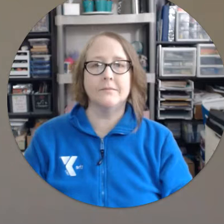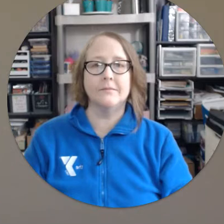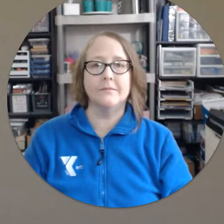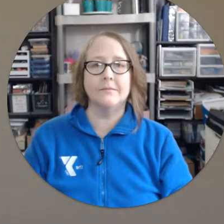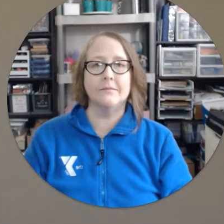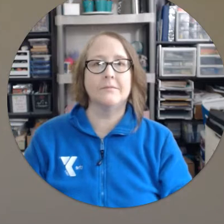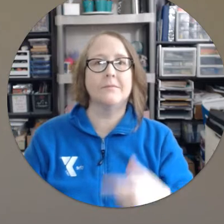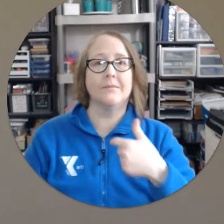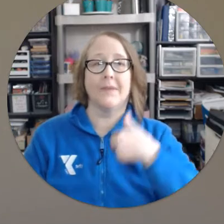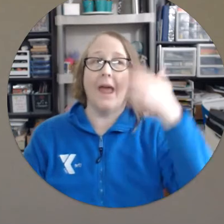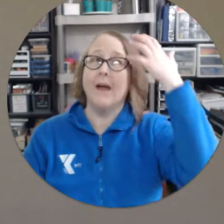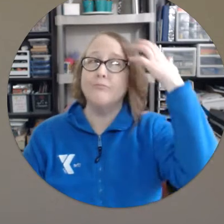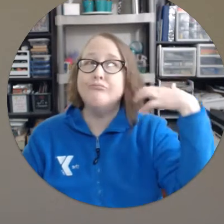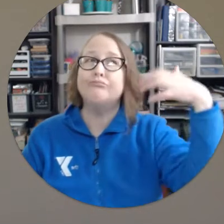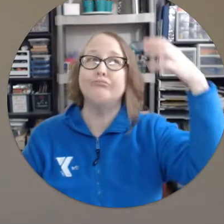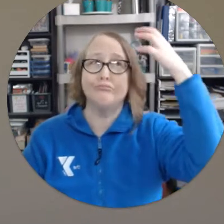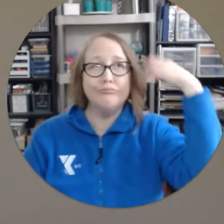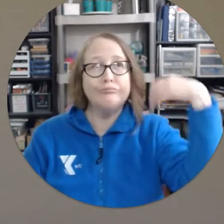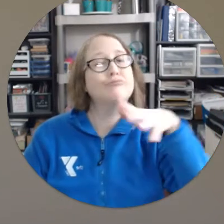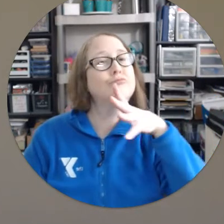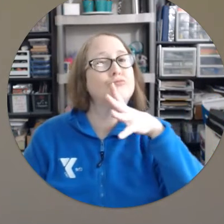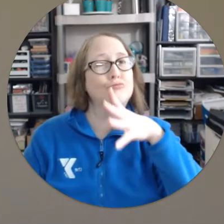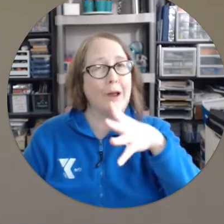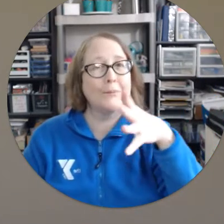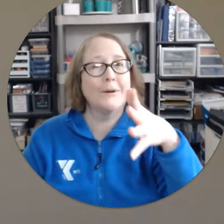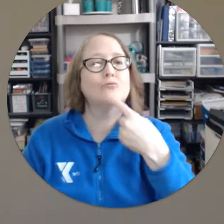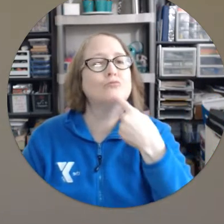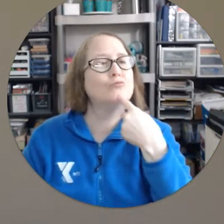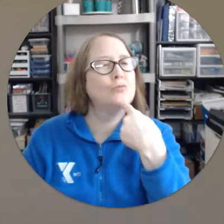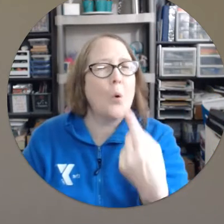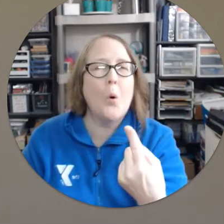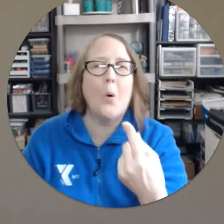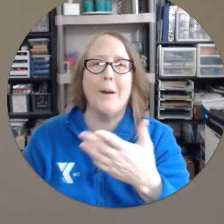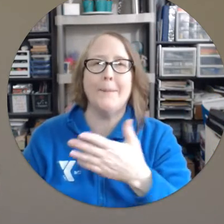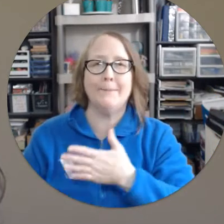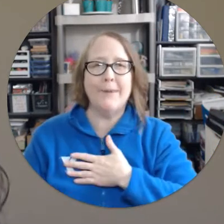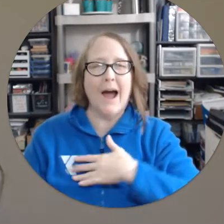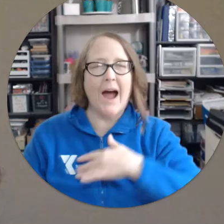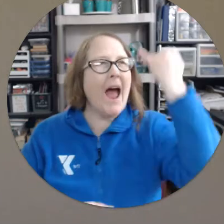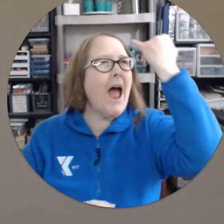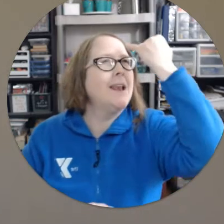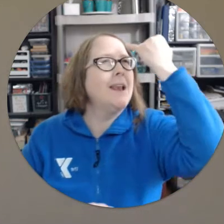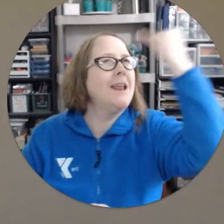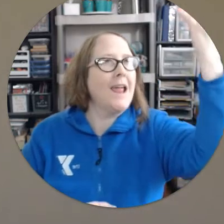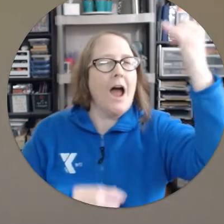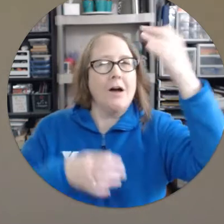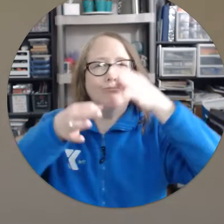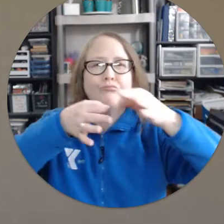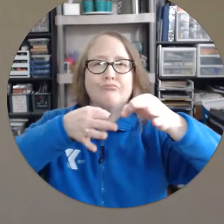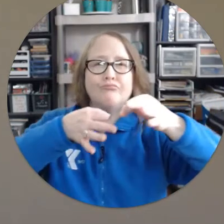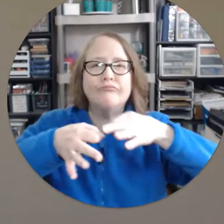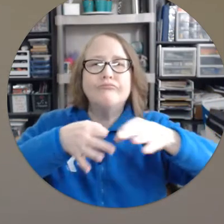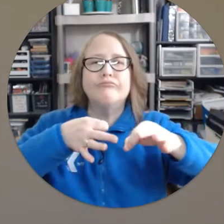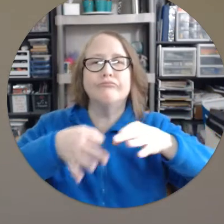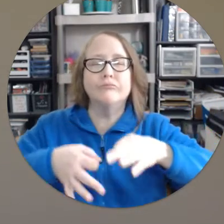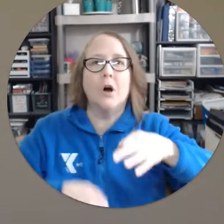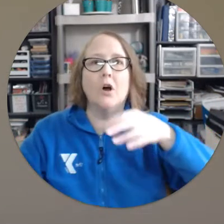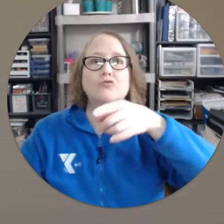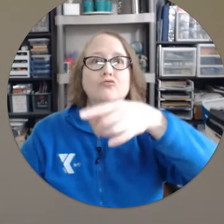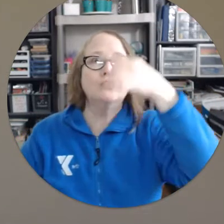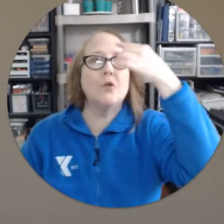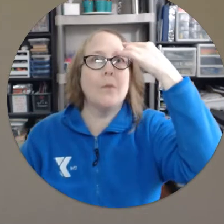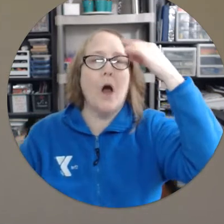I brushed Grandma's hair and told her my whole idea. She thought it was